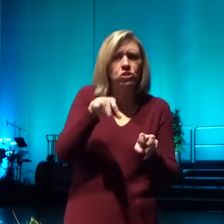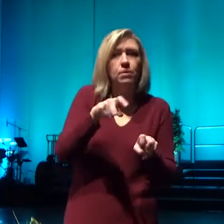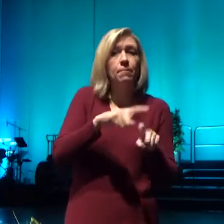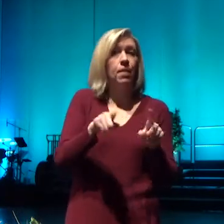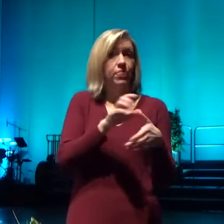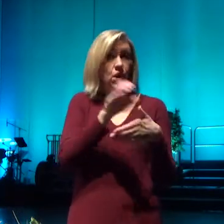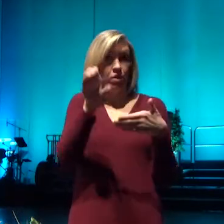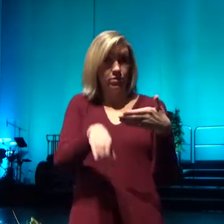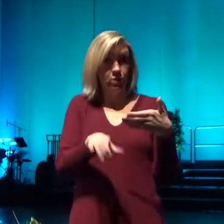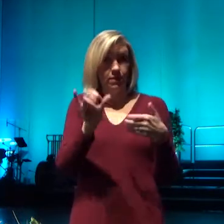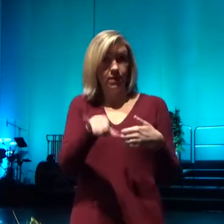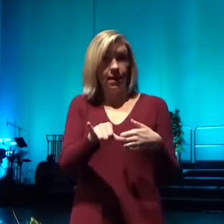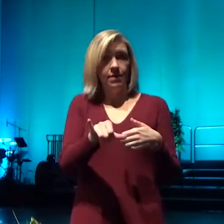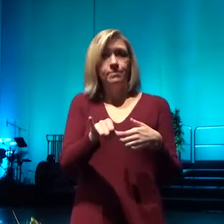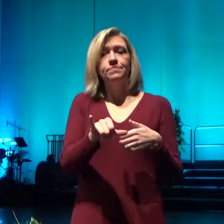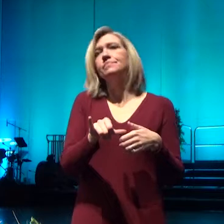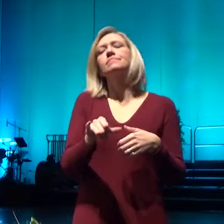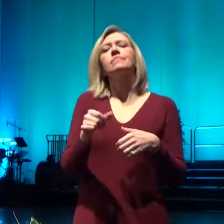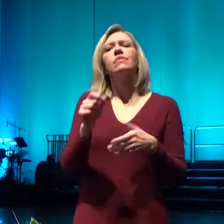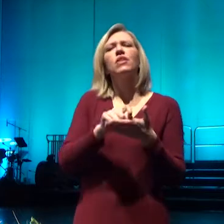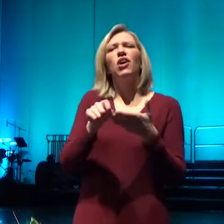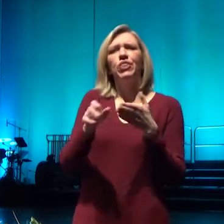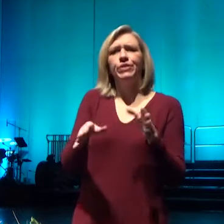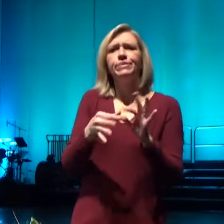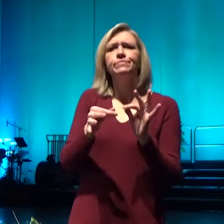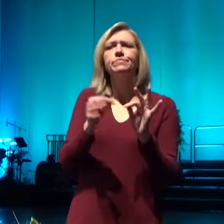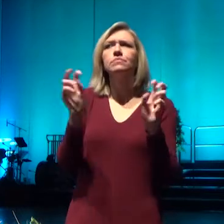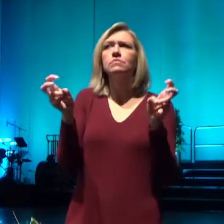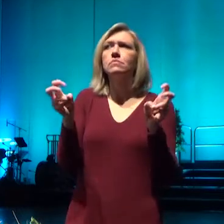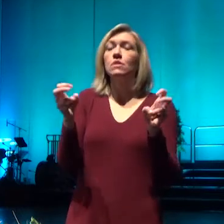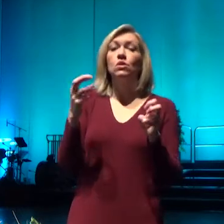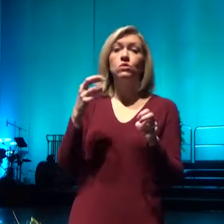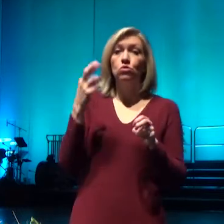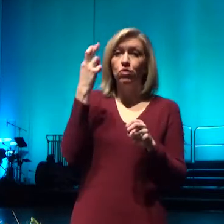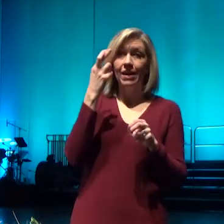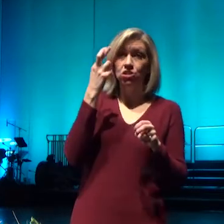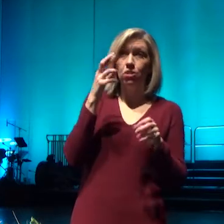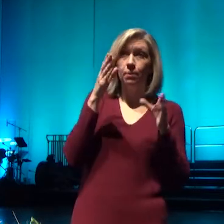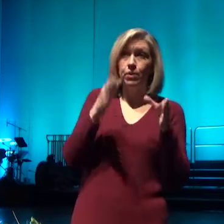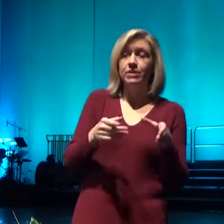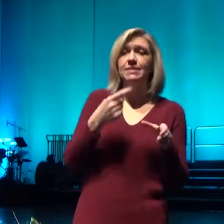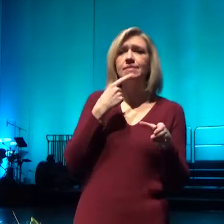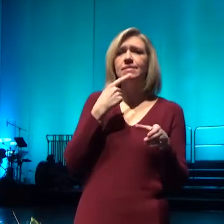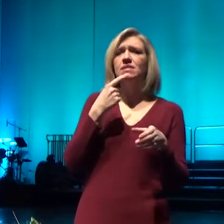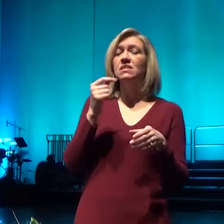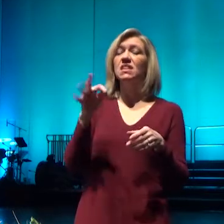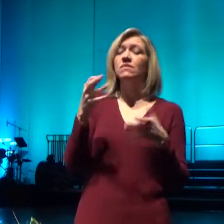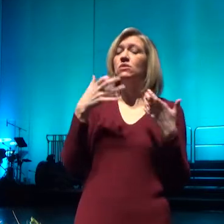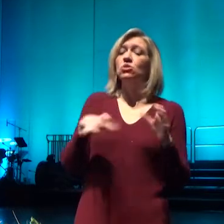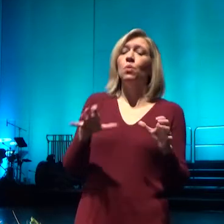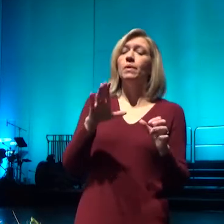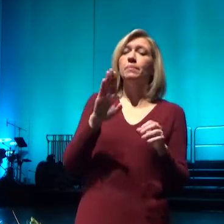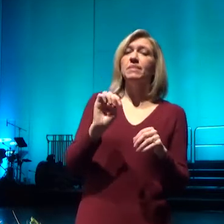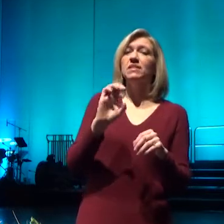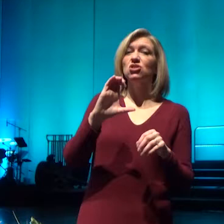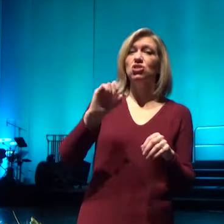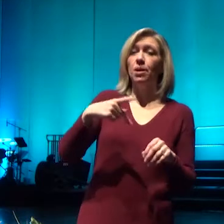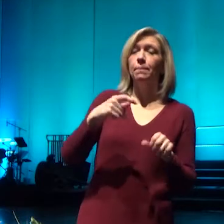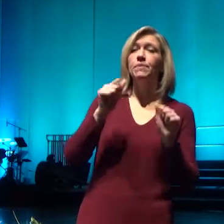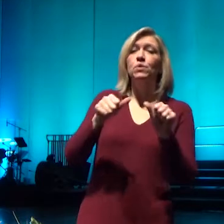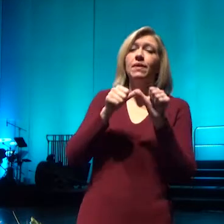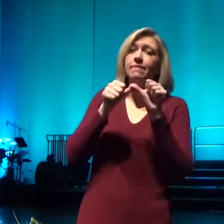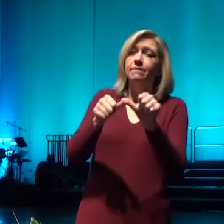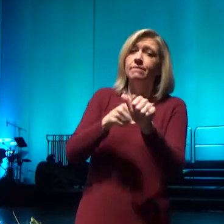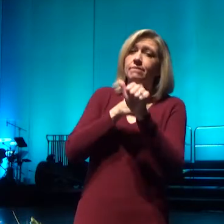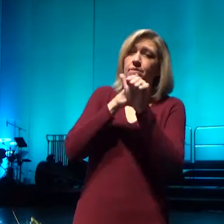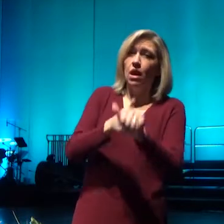consequences of that. He shares how the rationalist might put it: if you don't want to be a chump, you can follow a life of practical